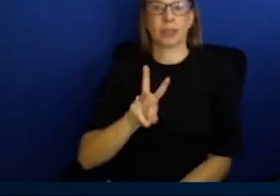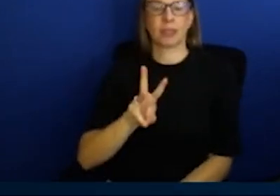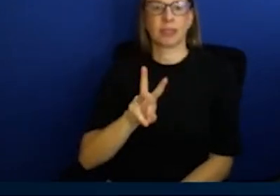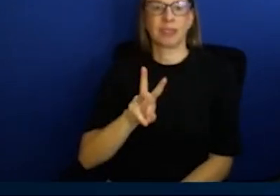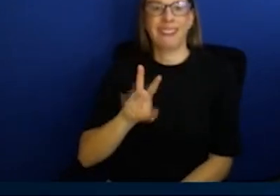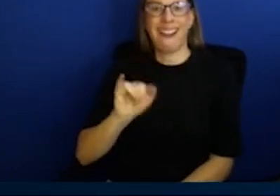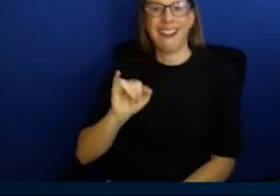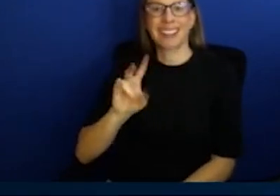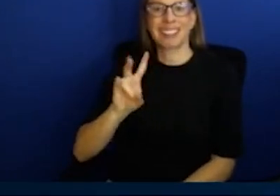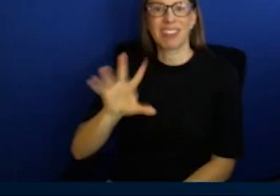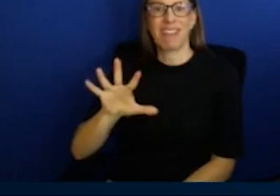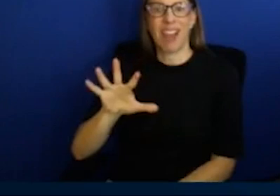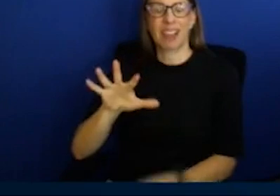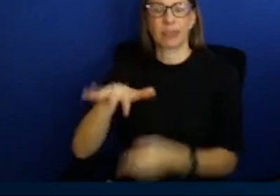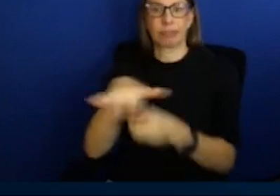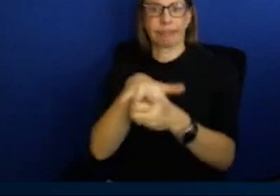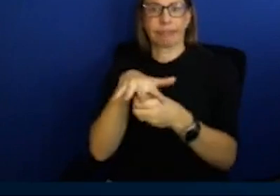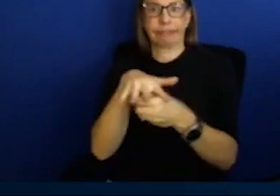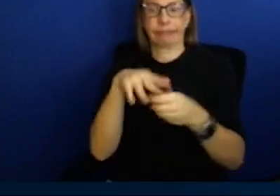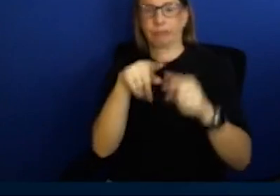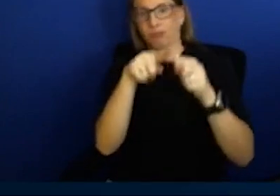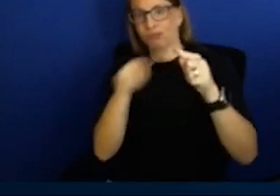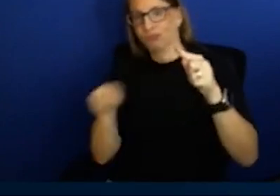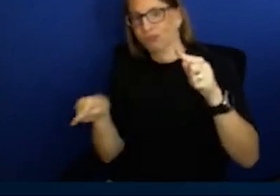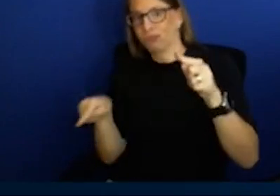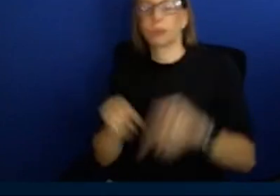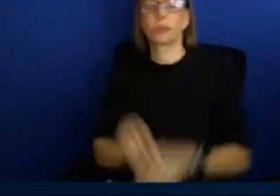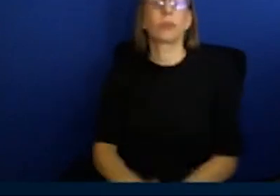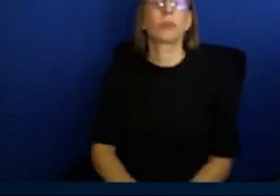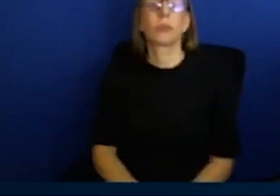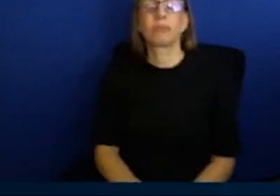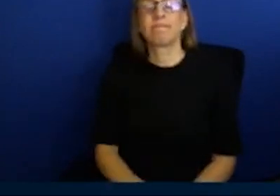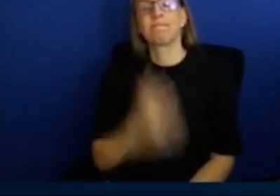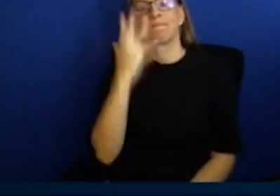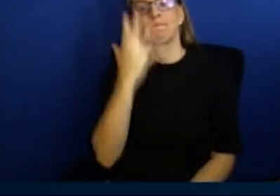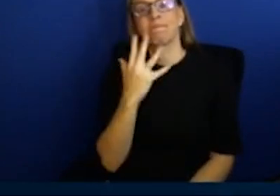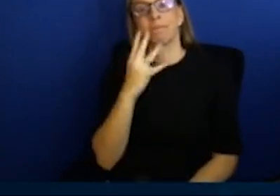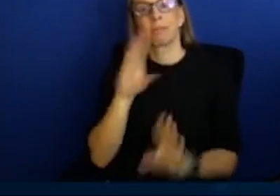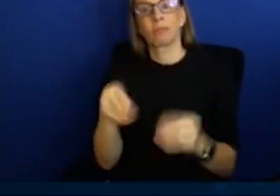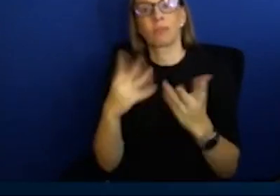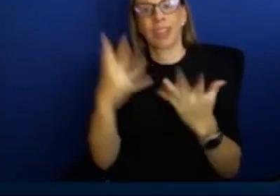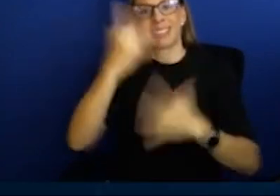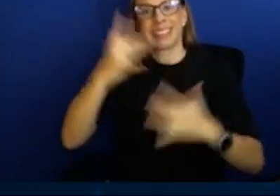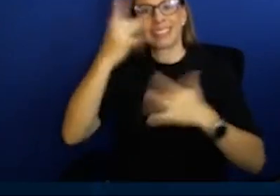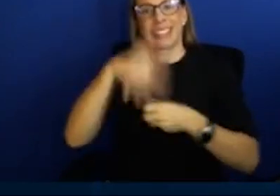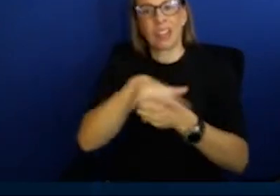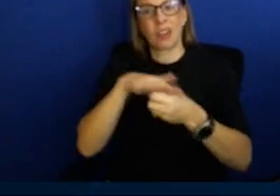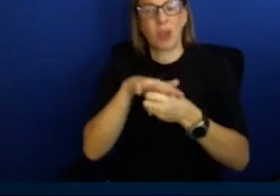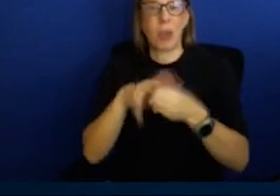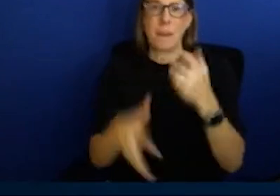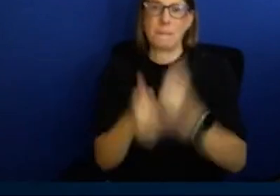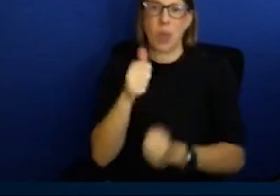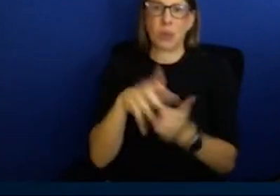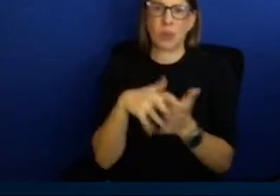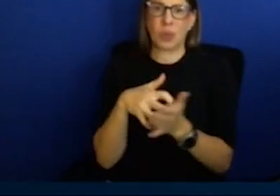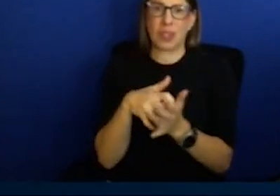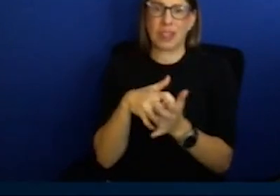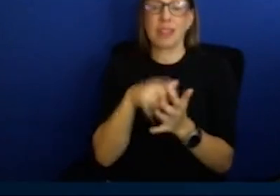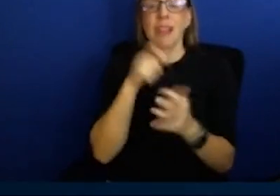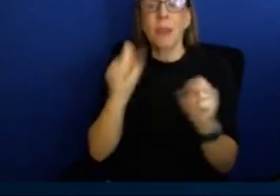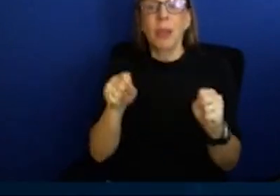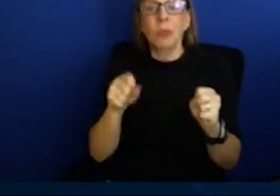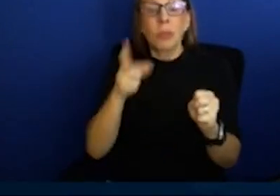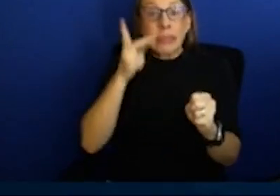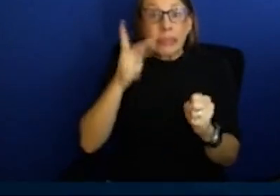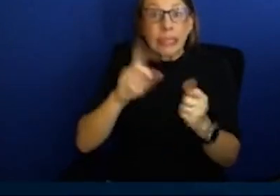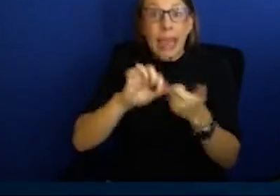I-75 corridor. And unfortunately, it brought disease to the areas that were most vulnerable to not being able to see how